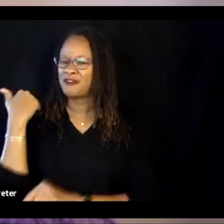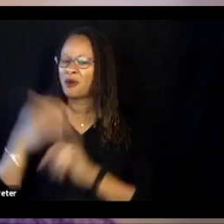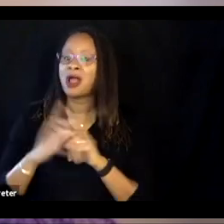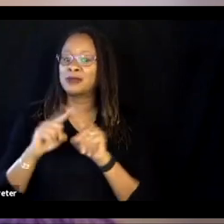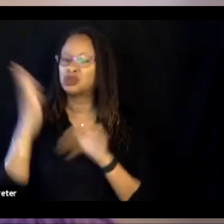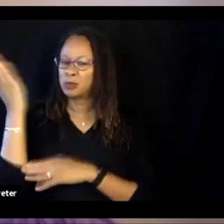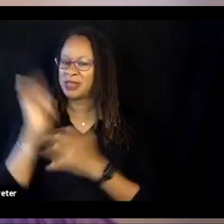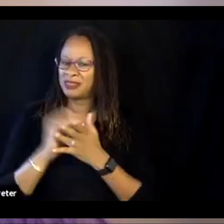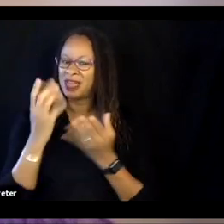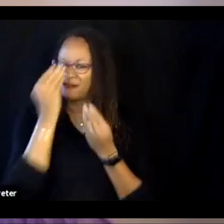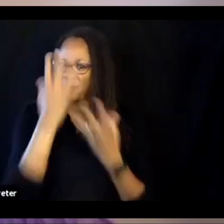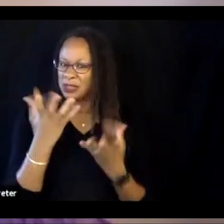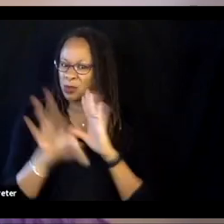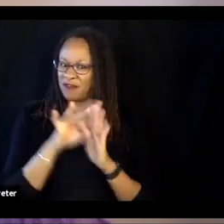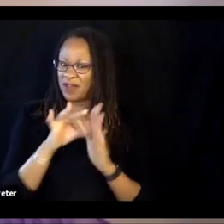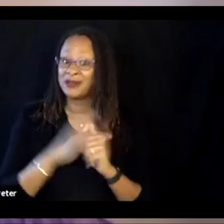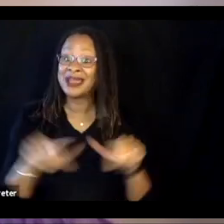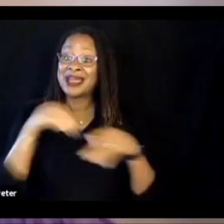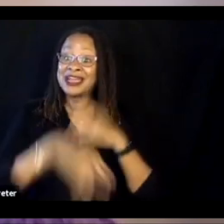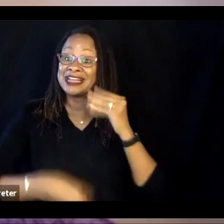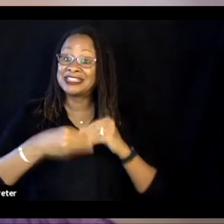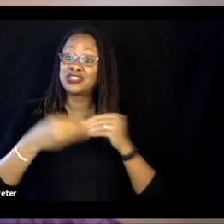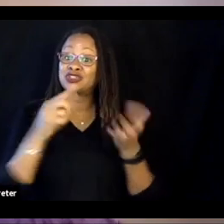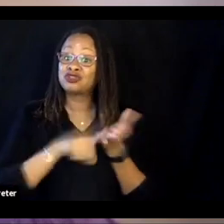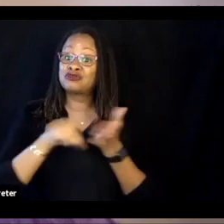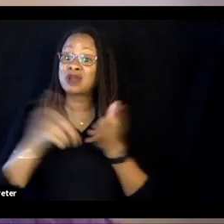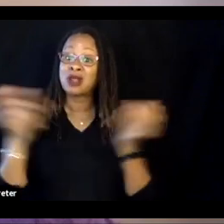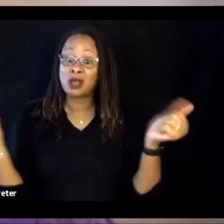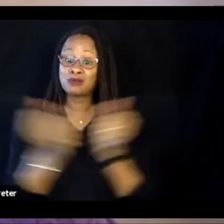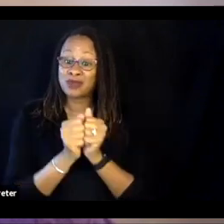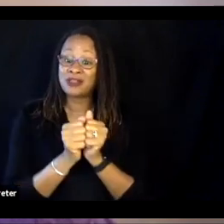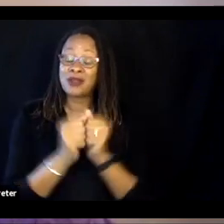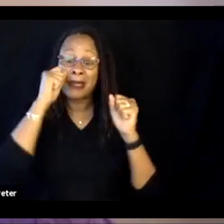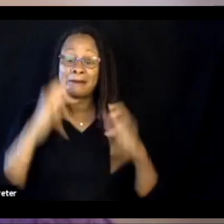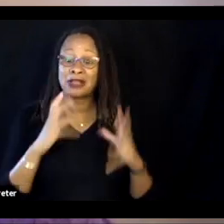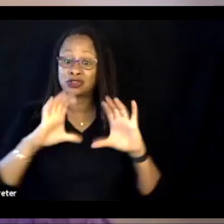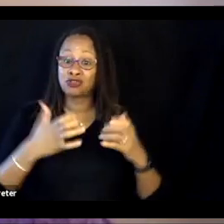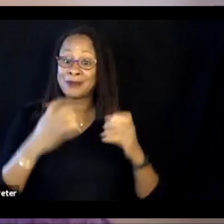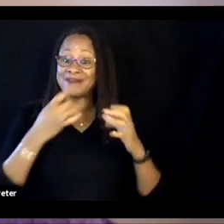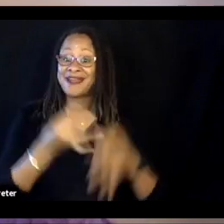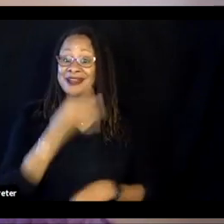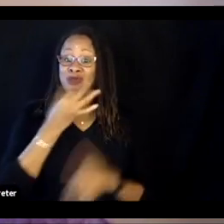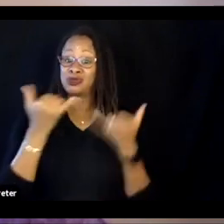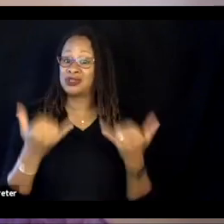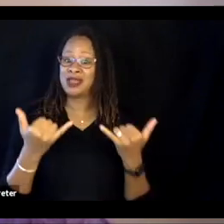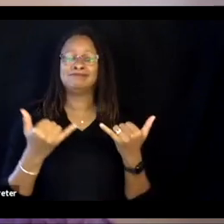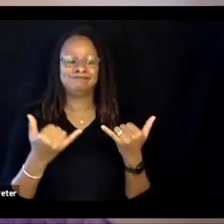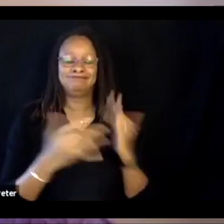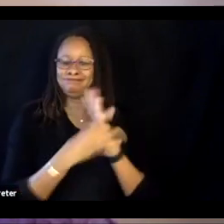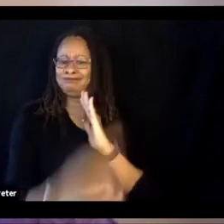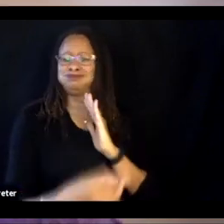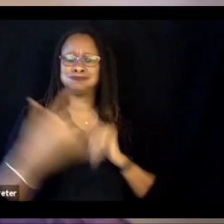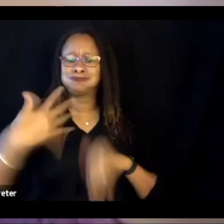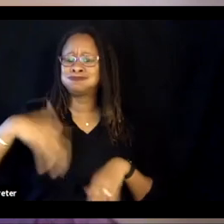us. In addition to the research, we brought together an amazing group of experts today to discuss what we are